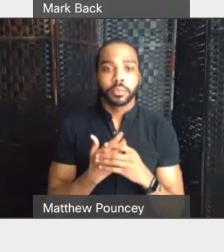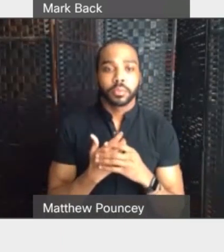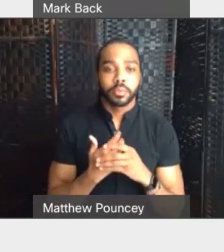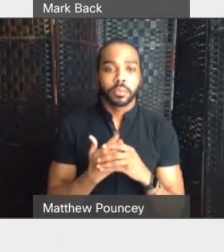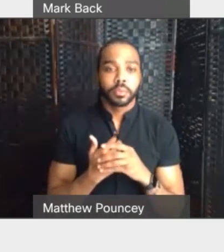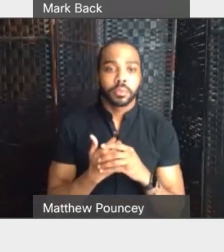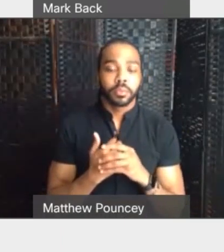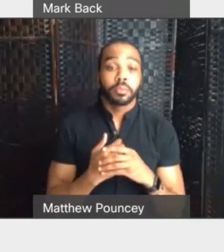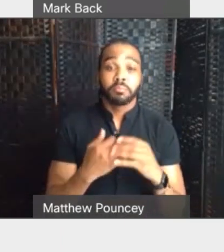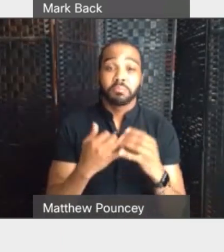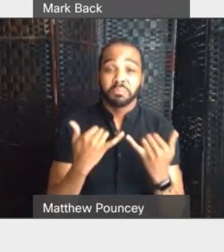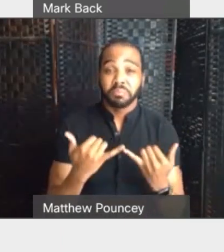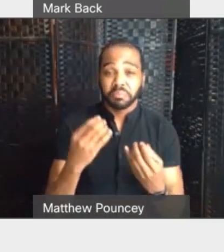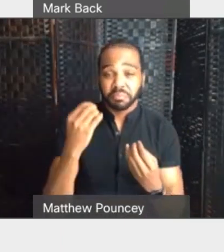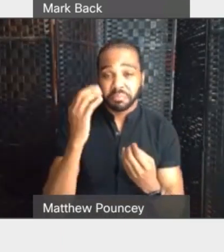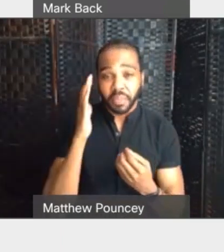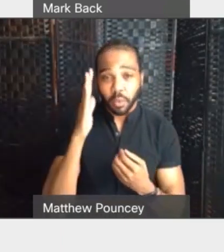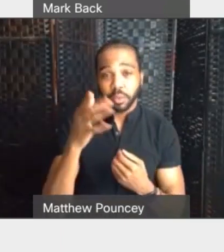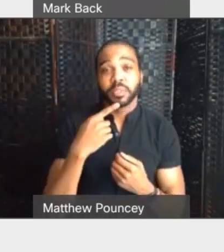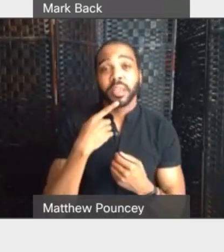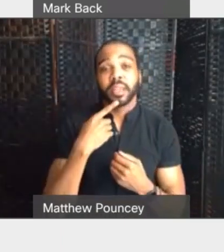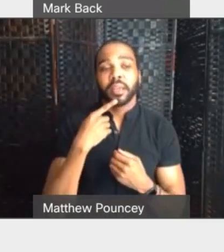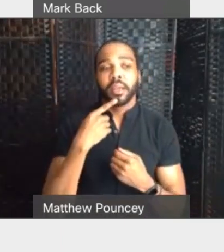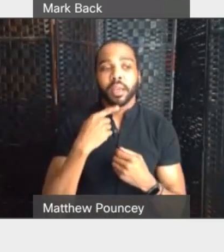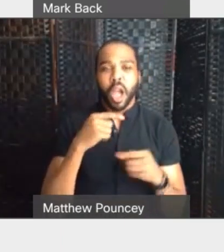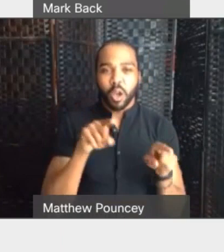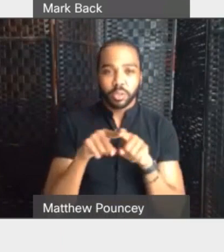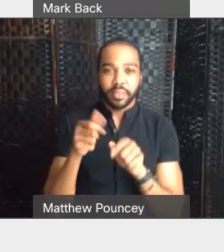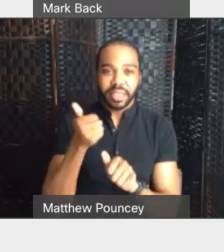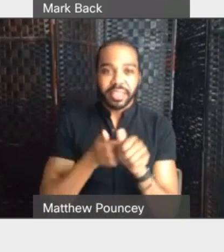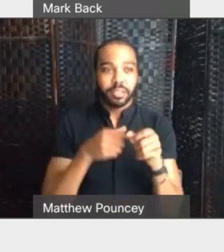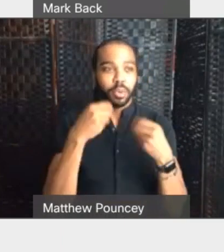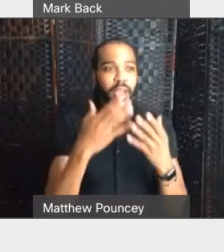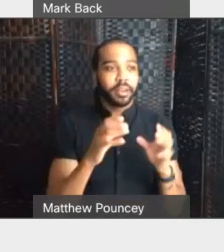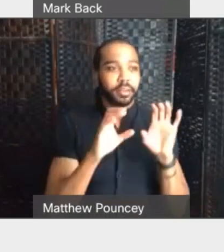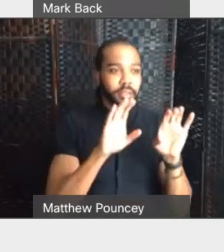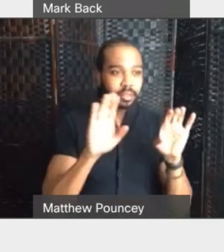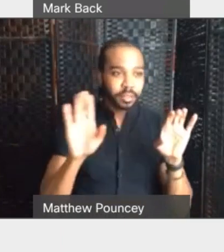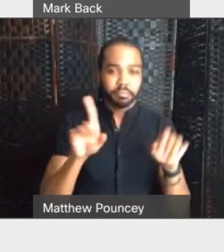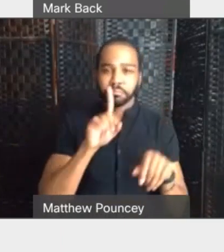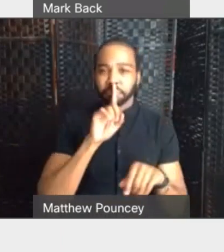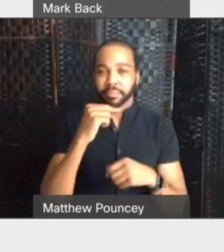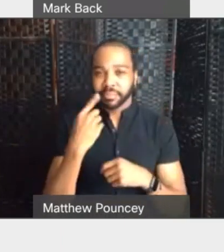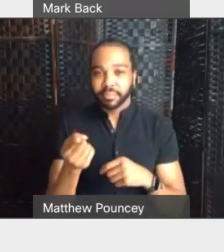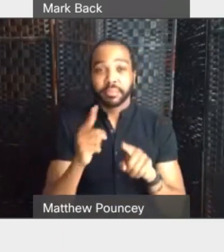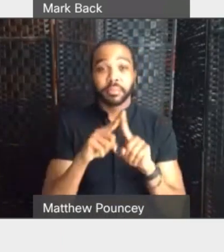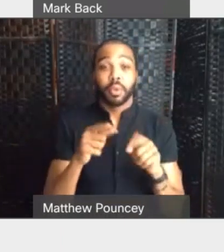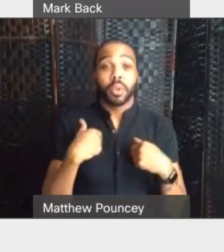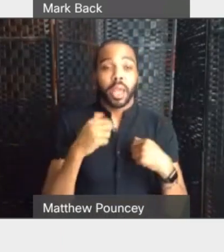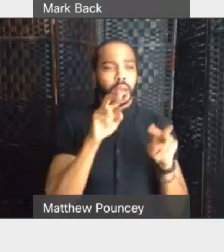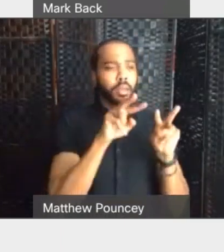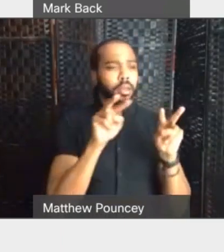now I will say, as I also have it by provider, which I'm not going to share at this time, but when I look at that by